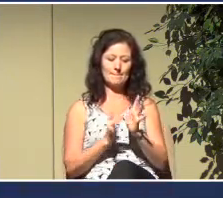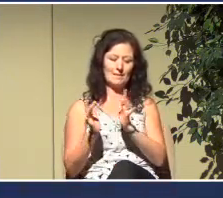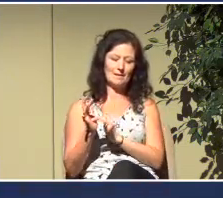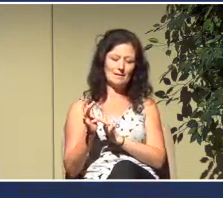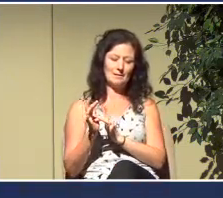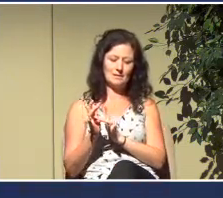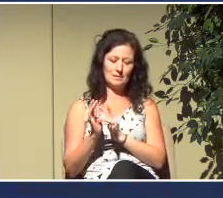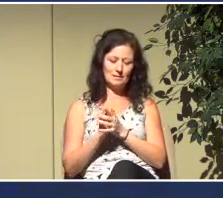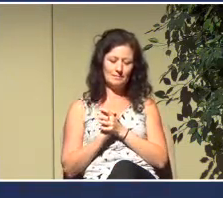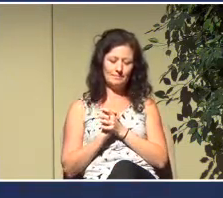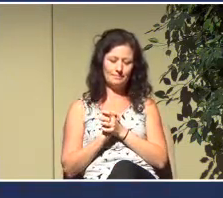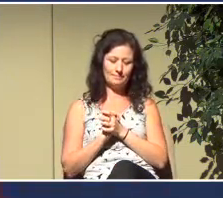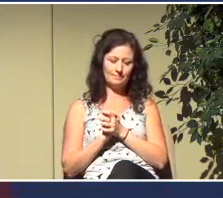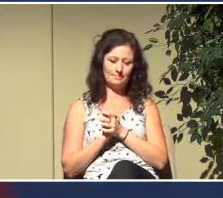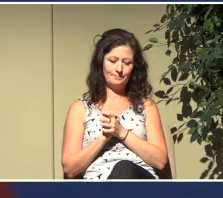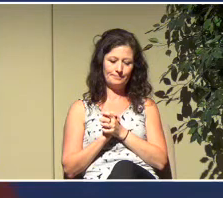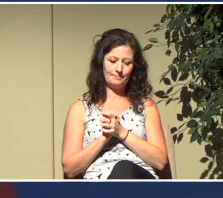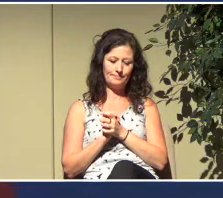Jesus, all this